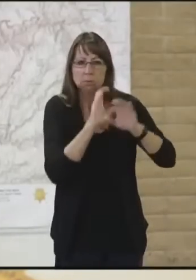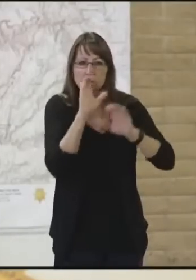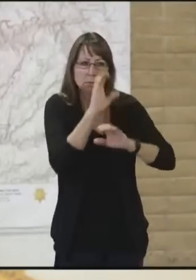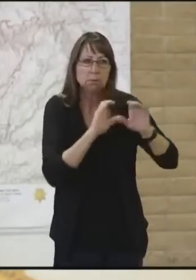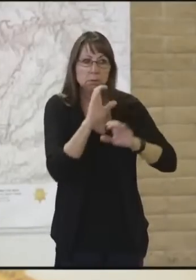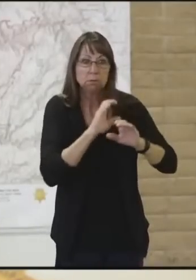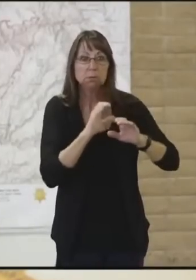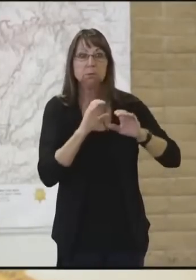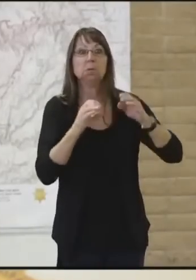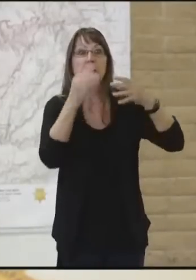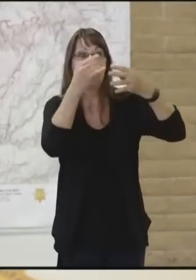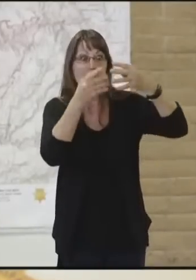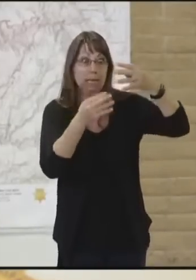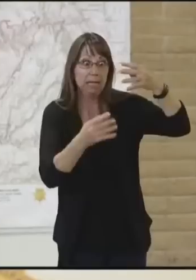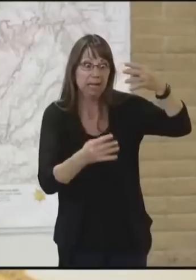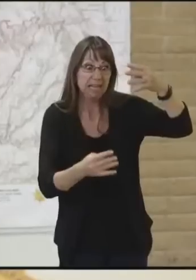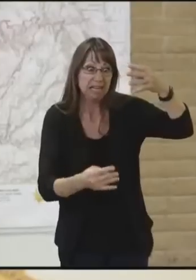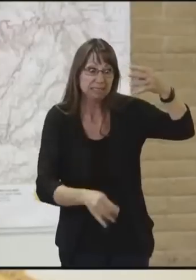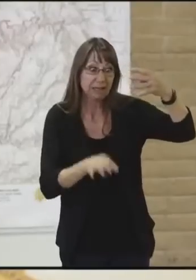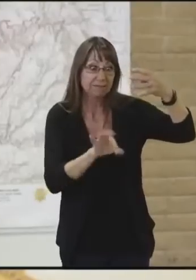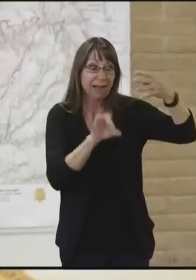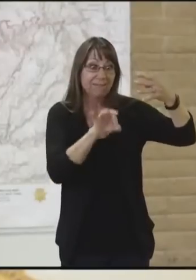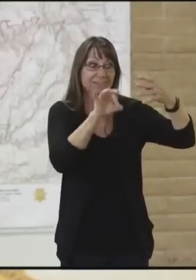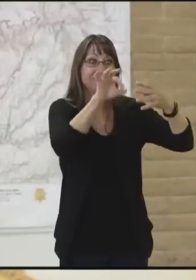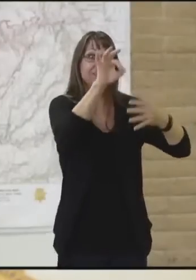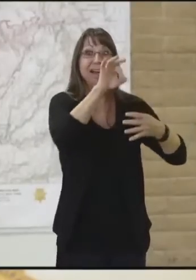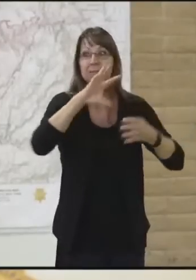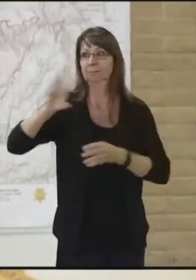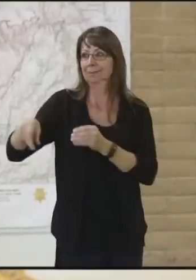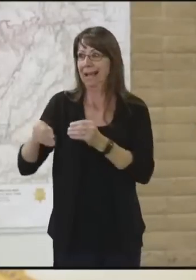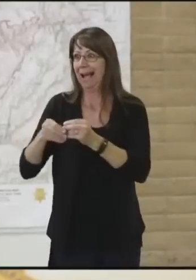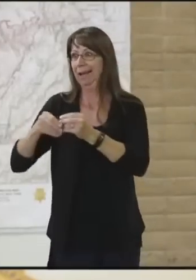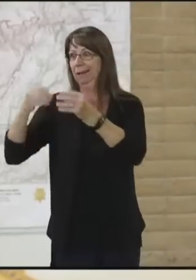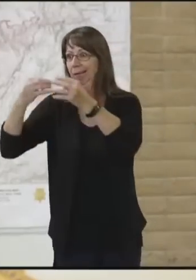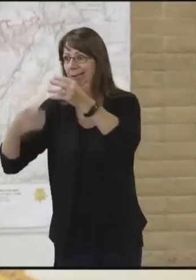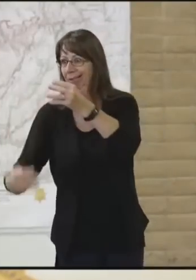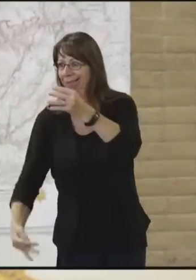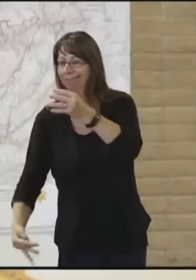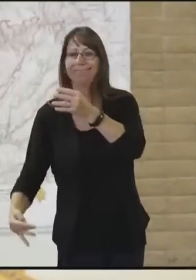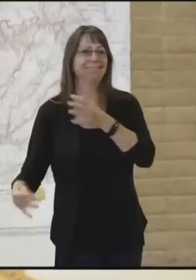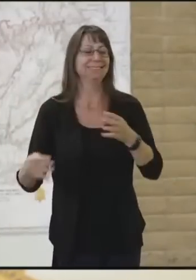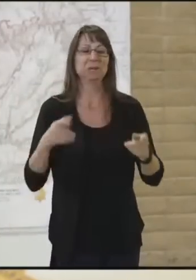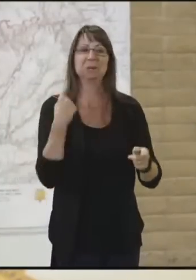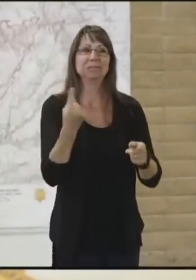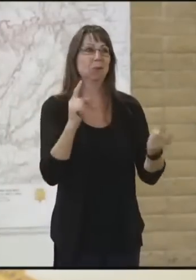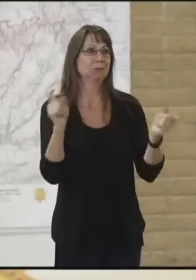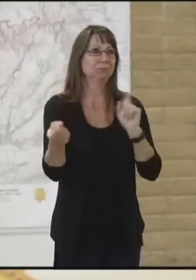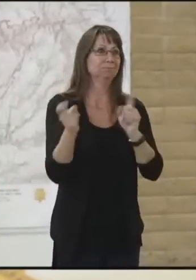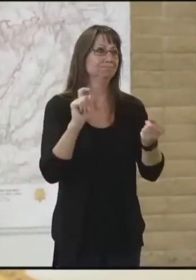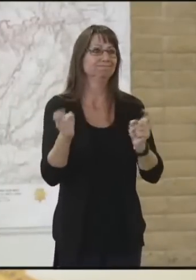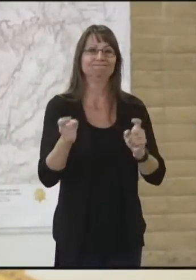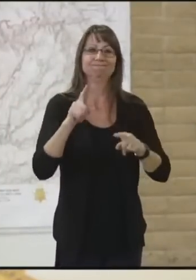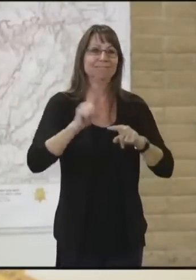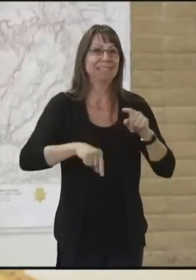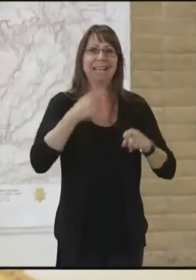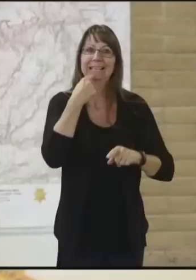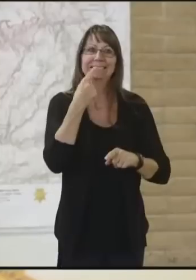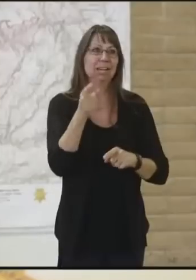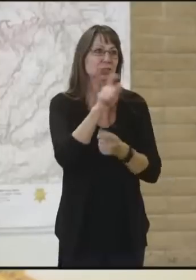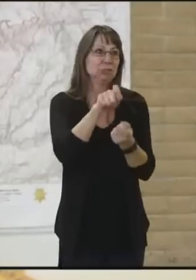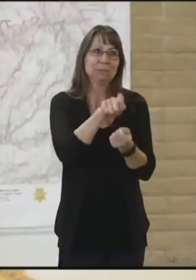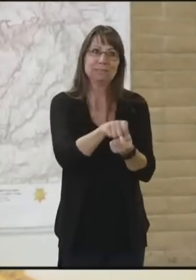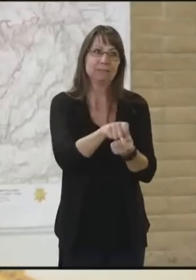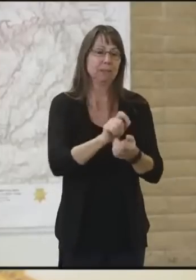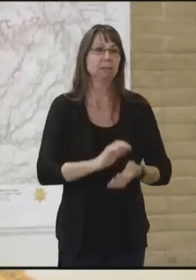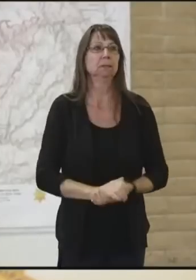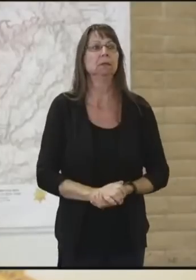up. So it's a very, very much a living document that I couldn't nail down any specifics on it, at